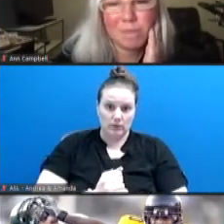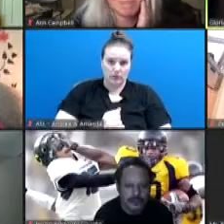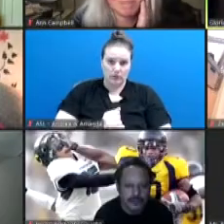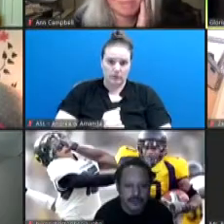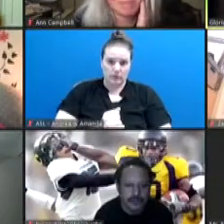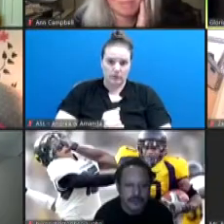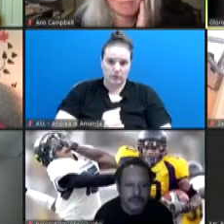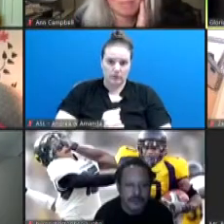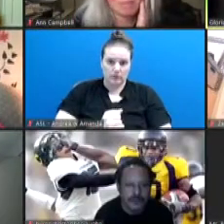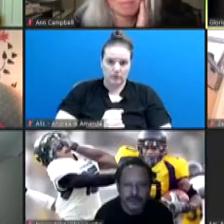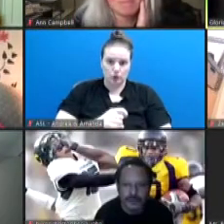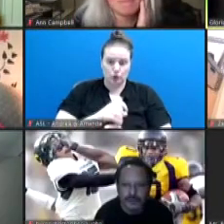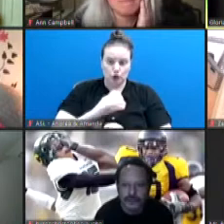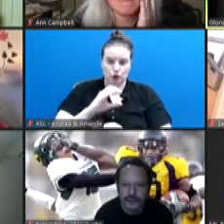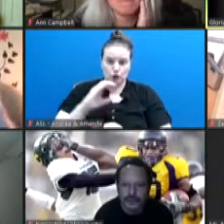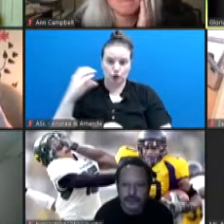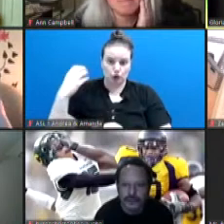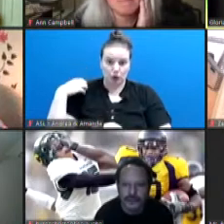Chief Lavelle?